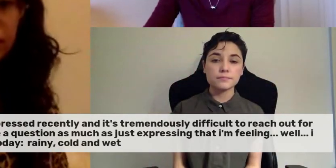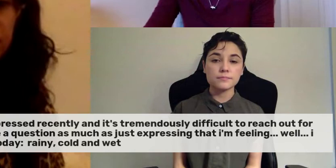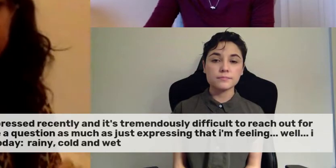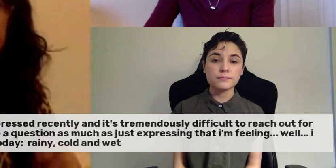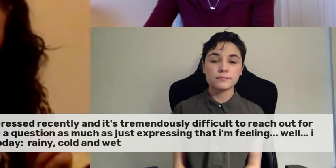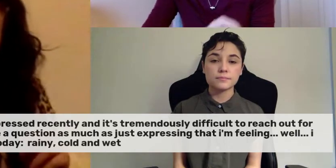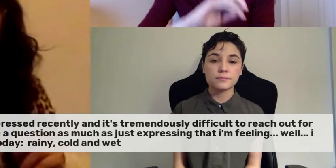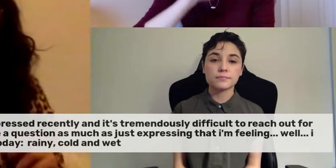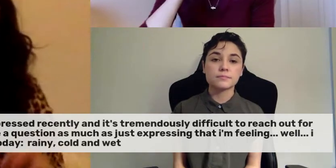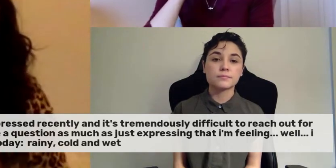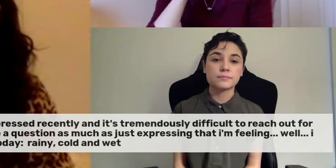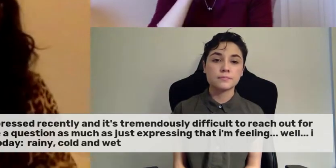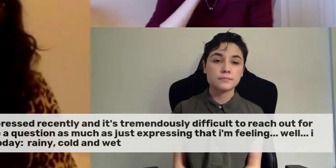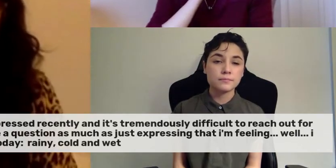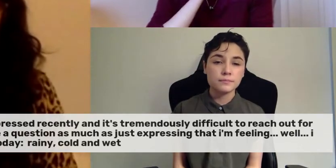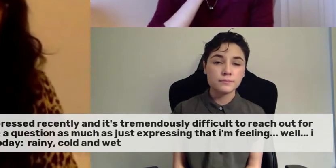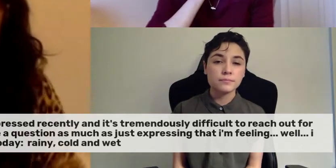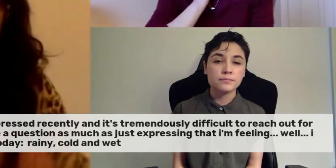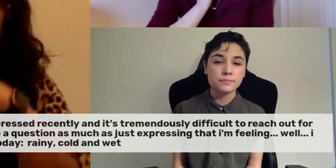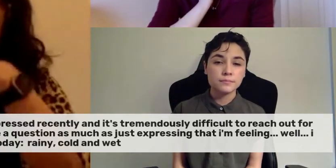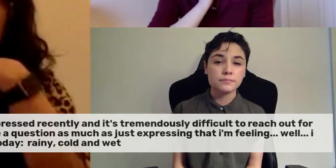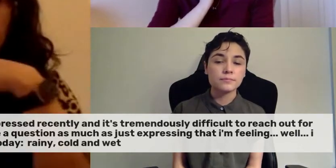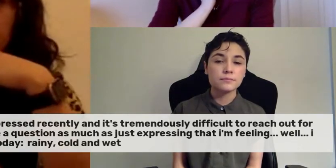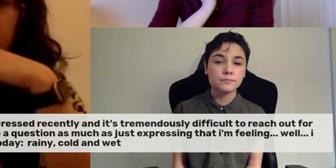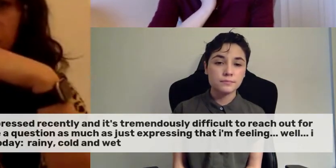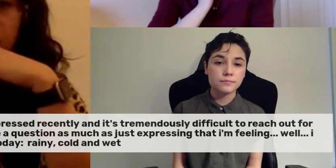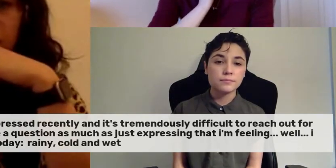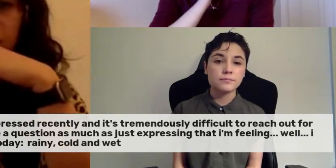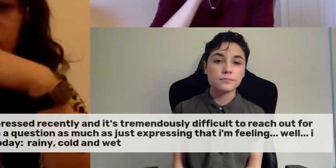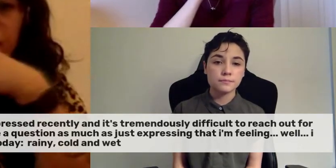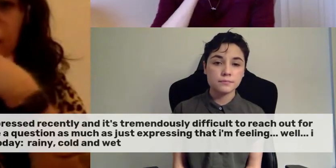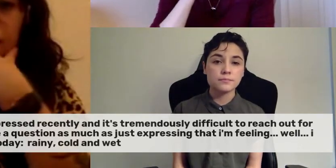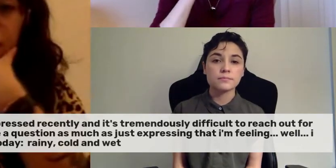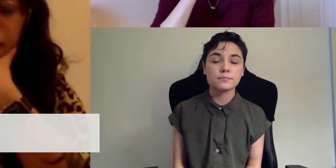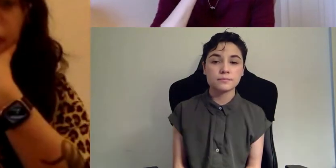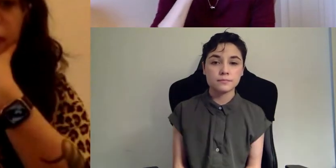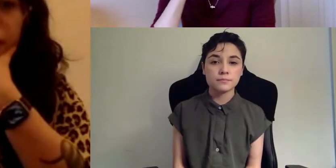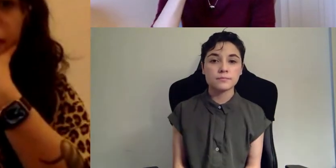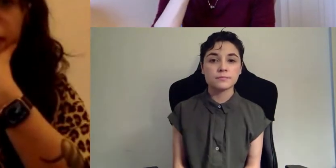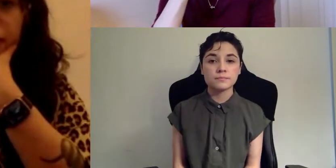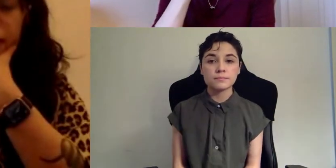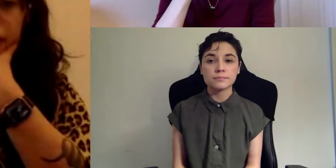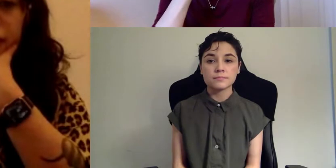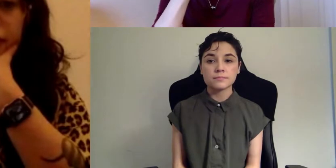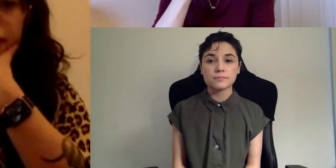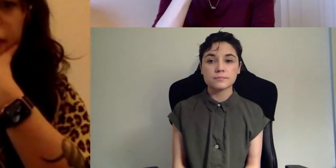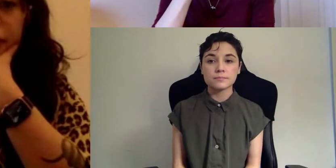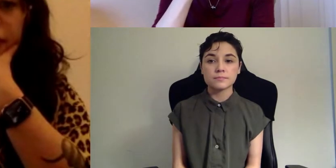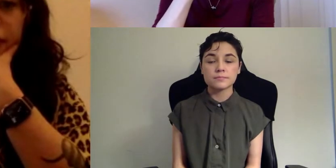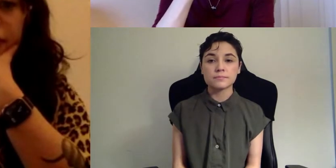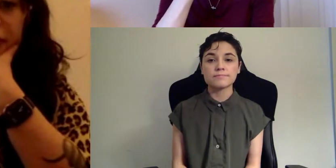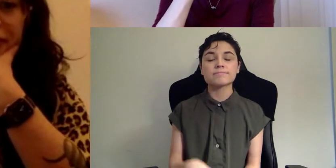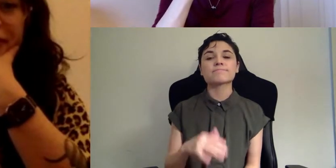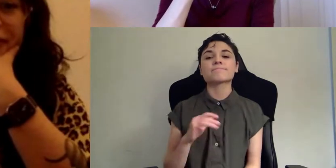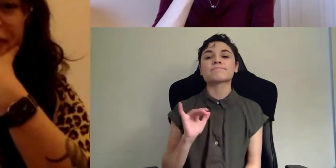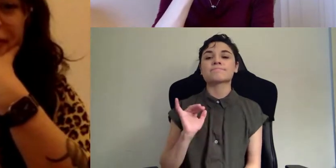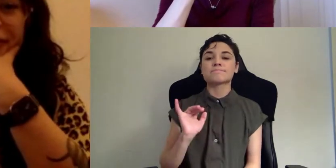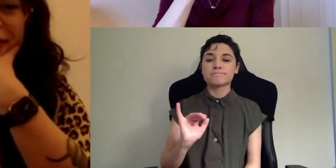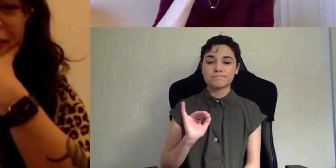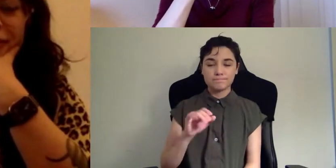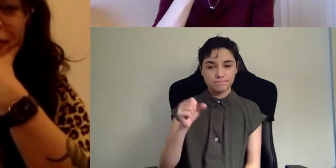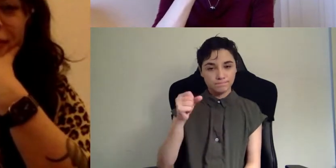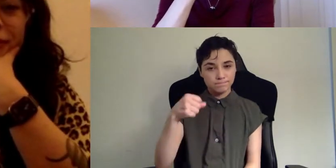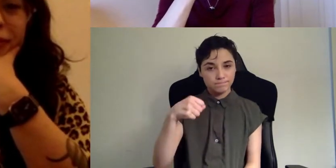feeling, well, I guess like the weather is today, rainy, cold, and wet. Ah, yes.